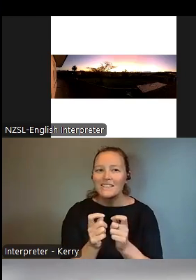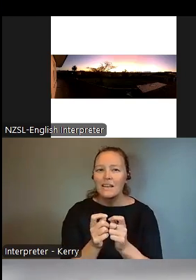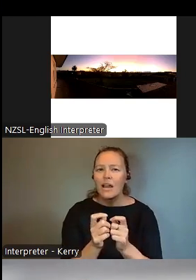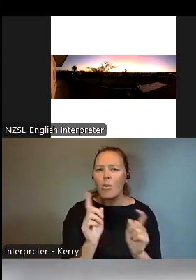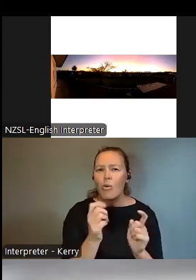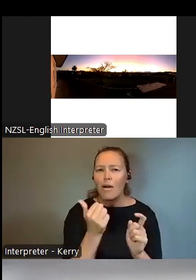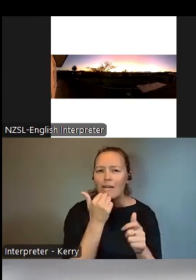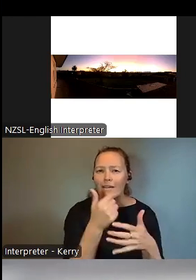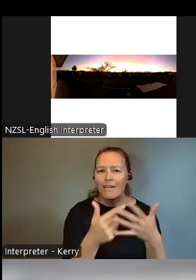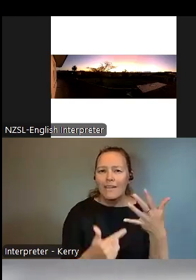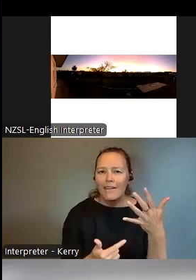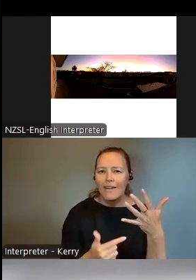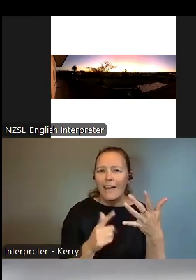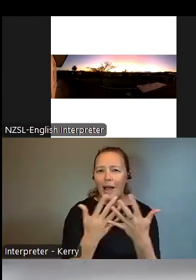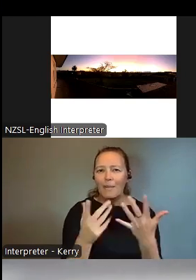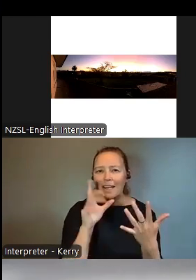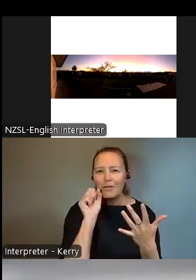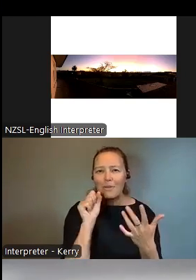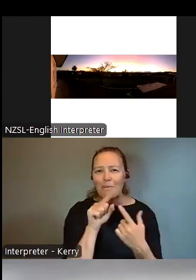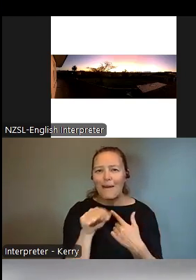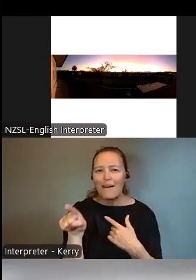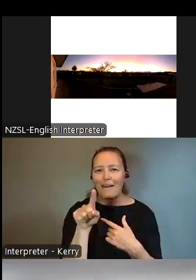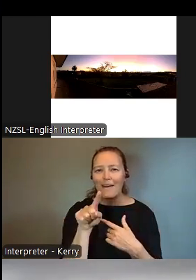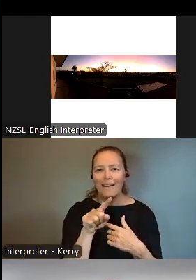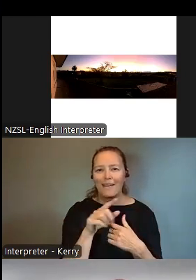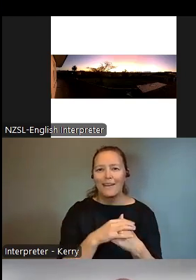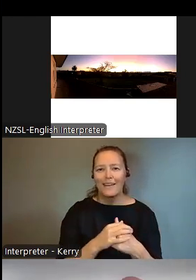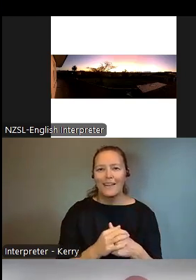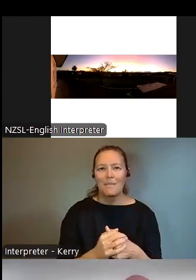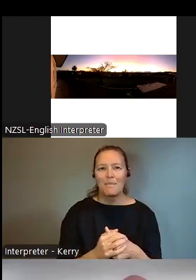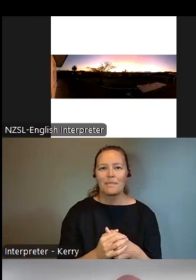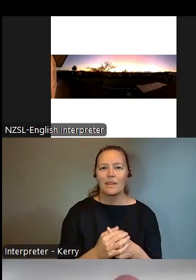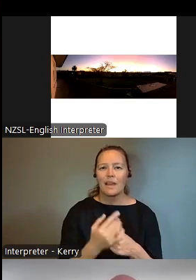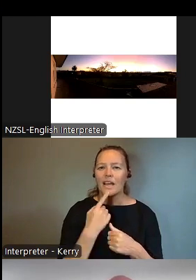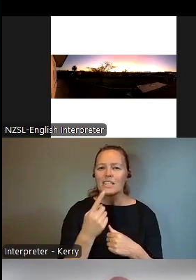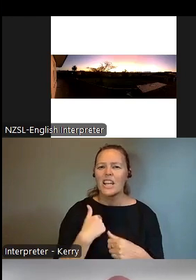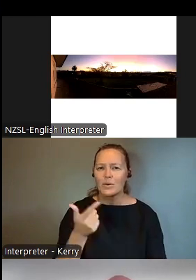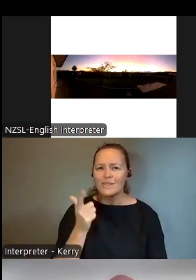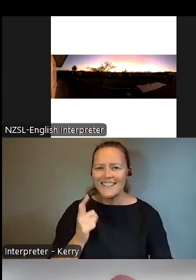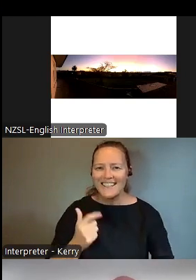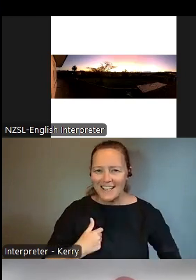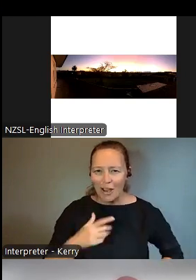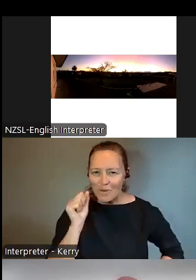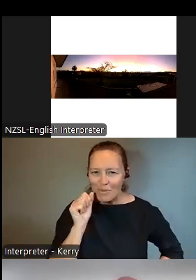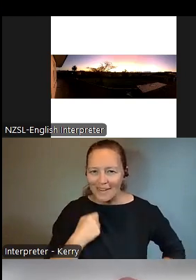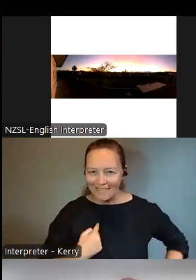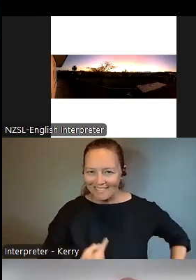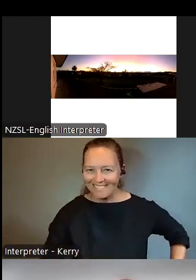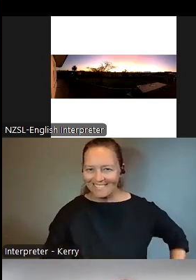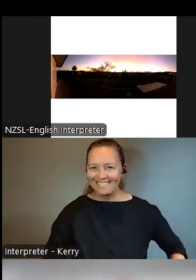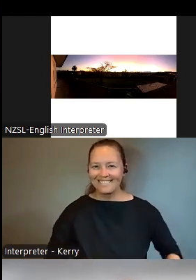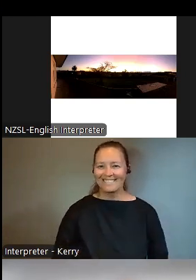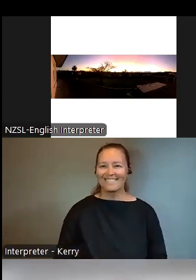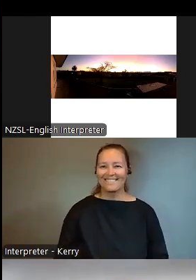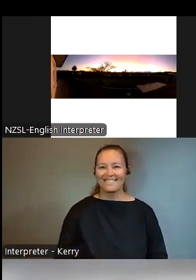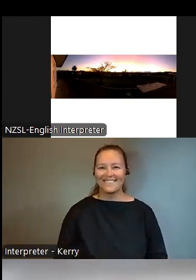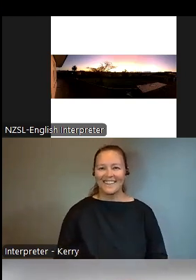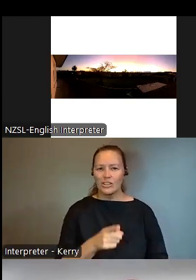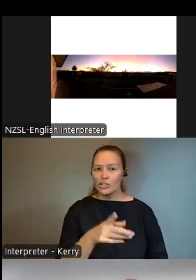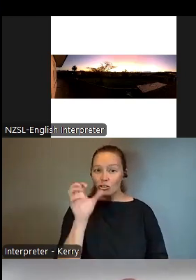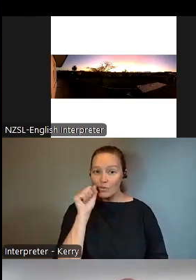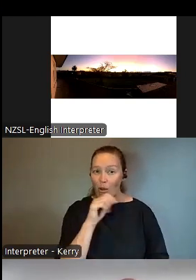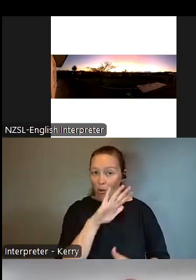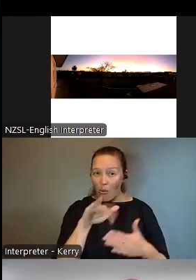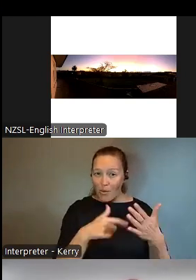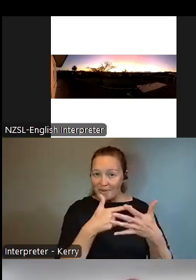they? How many can you remember? I warned you as a teacher. Can you remember all 7? You can